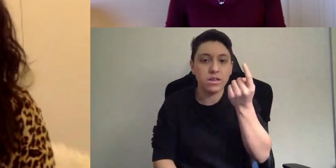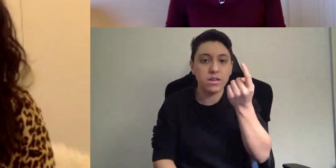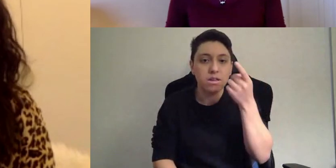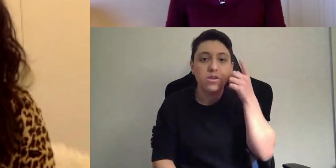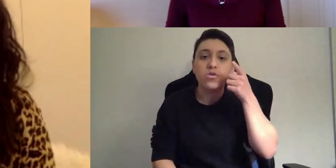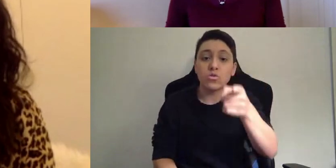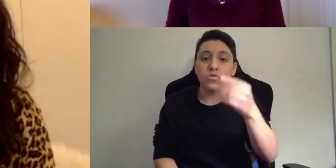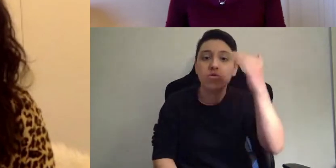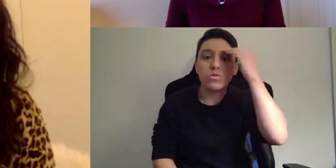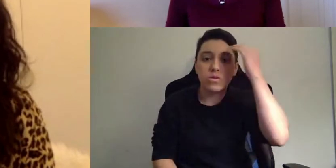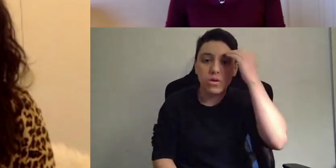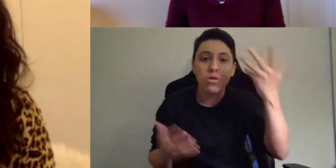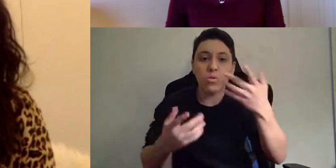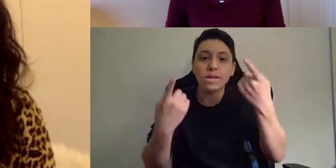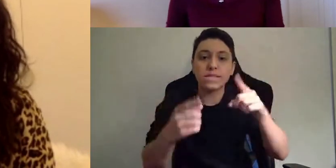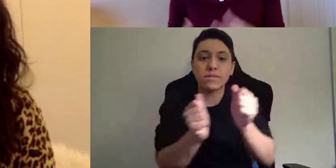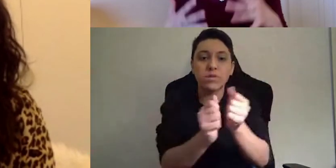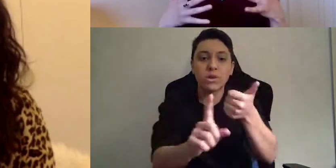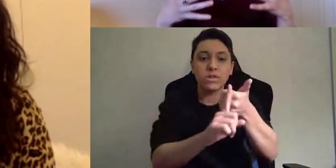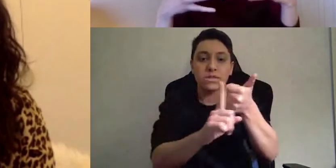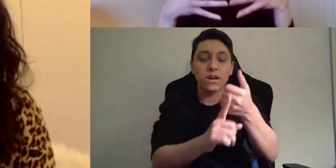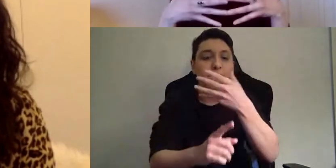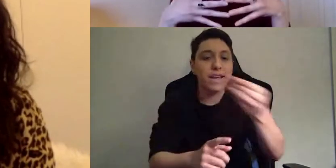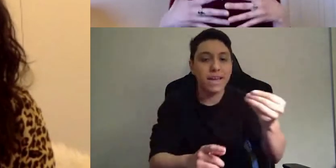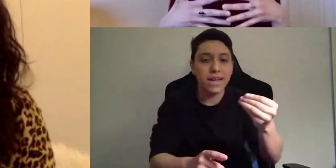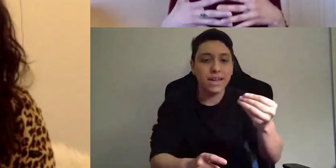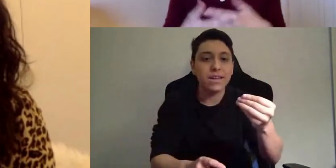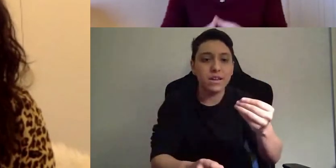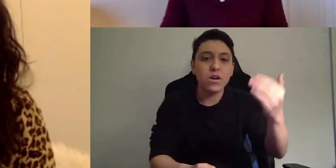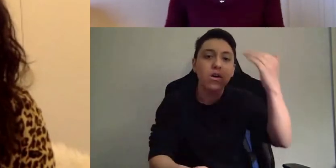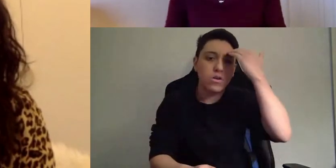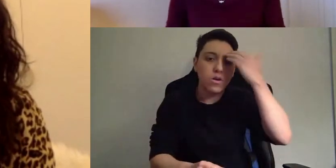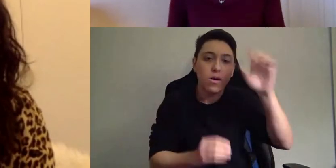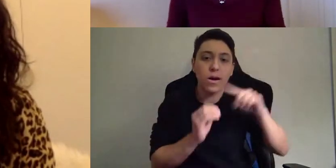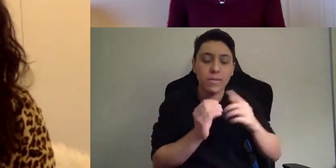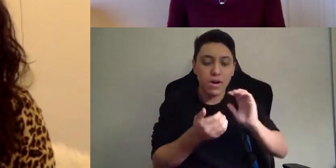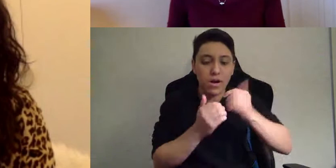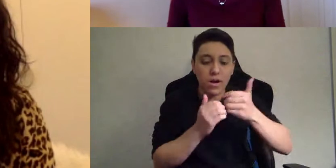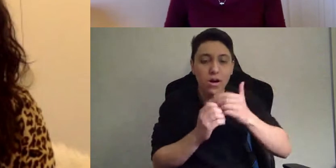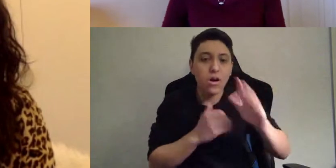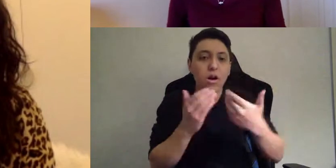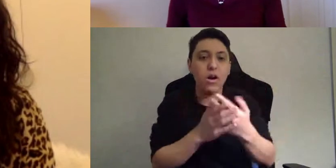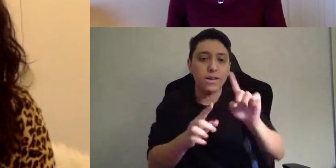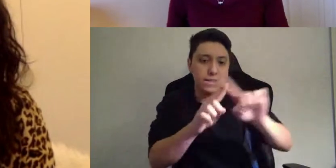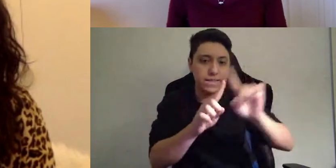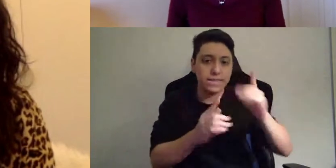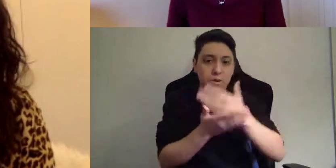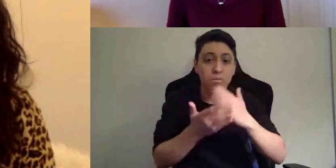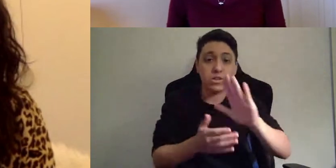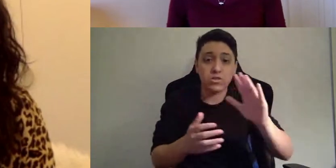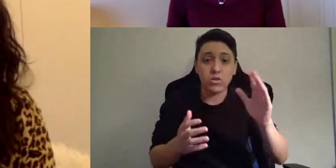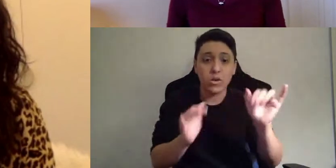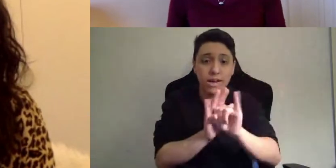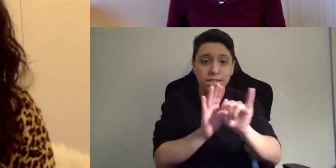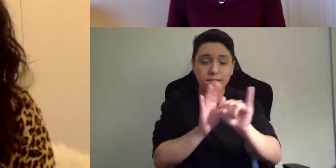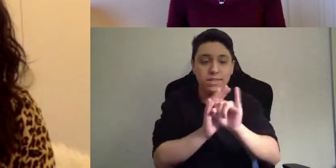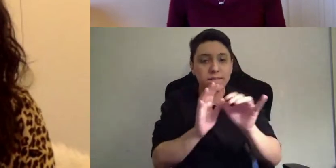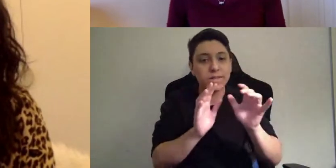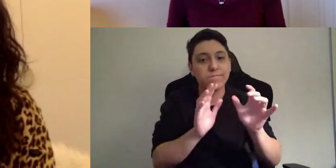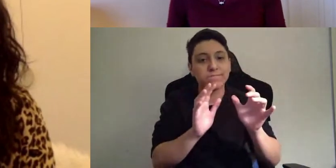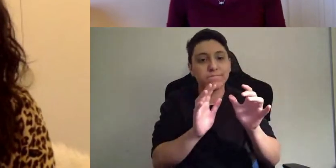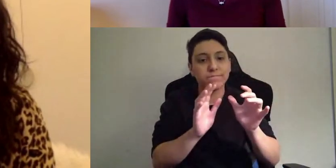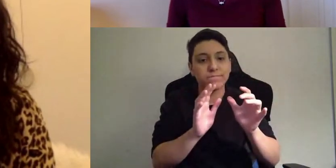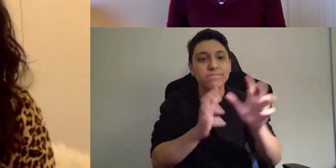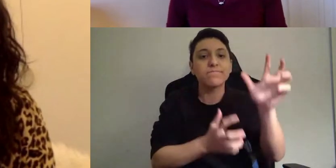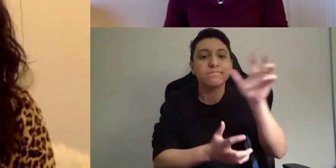you and be informed about how all of the parts of your identity intersect. And so that's something that I really tried to